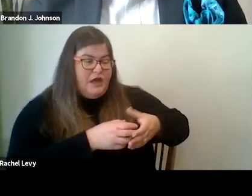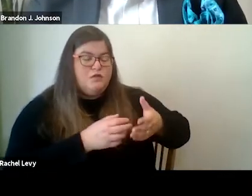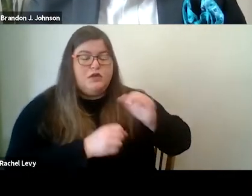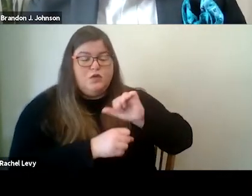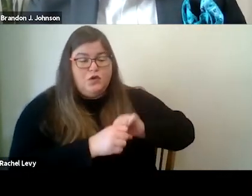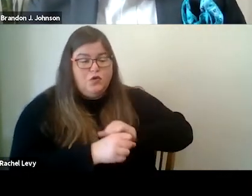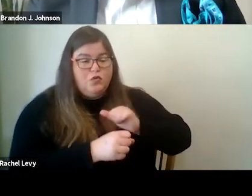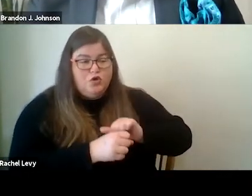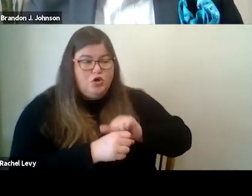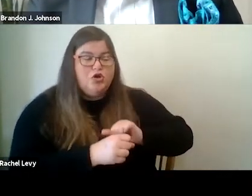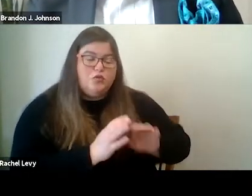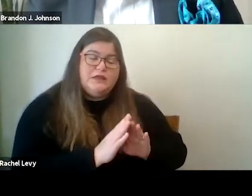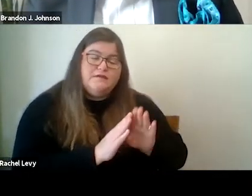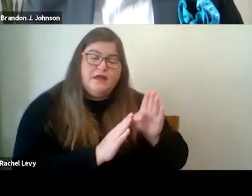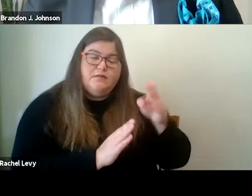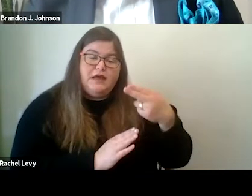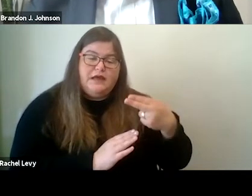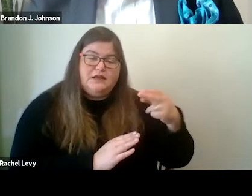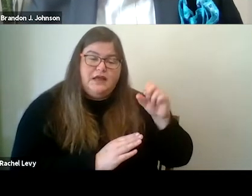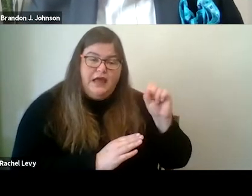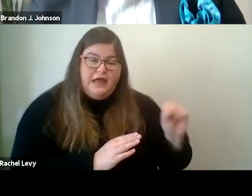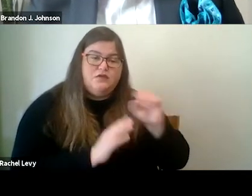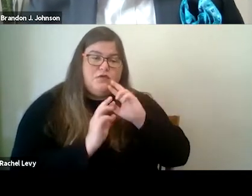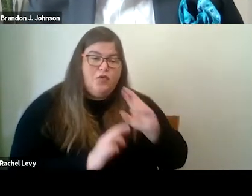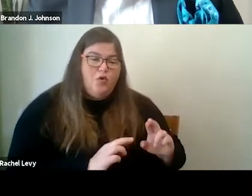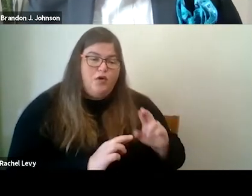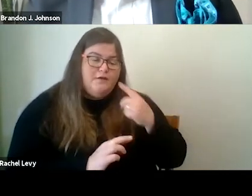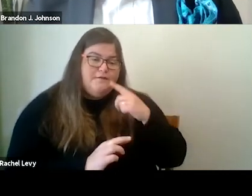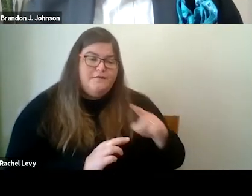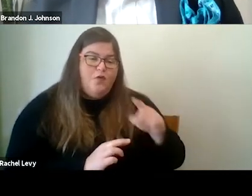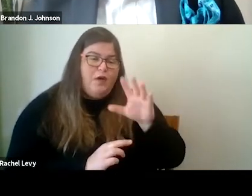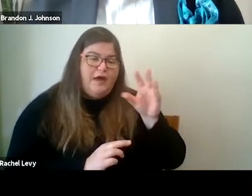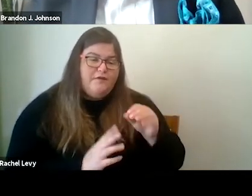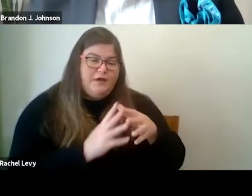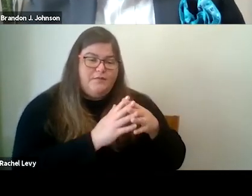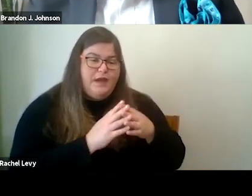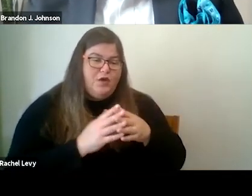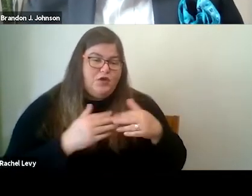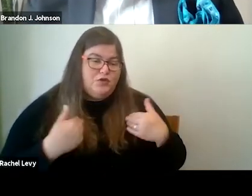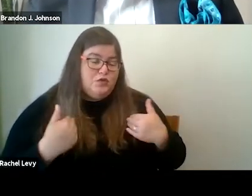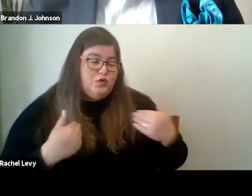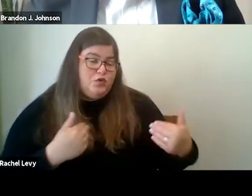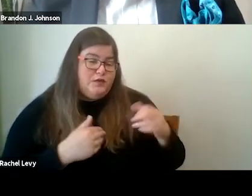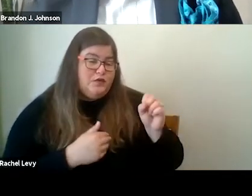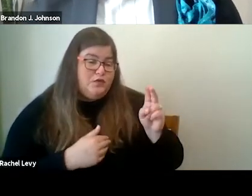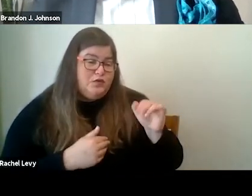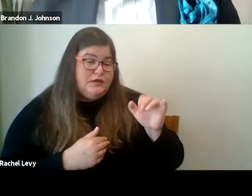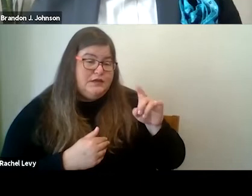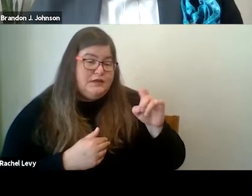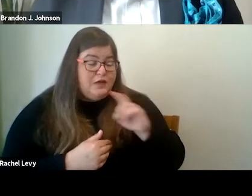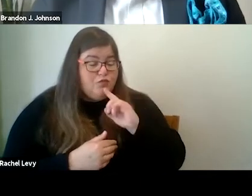to develop the HHS report to Congress on African-American youth suicide, where we really looked into some of this